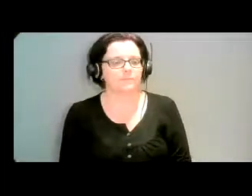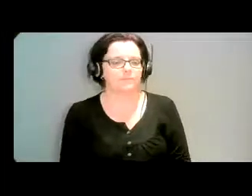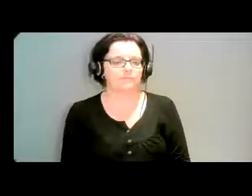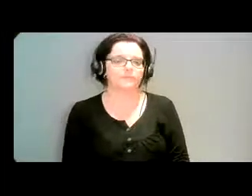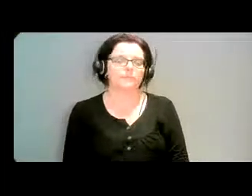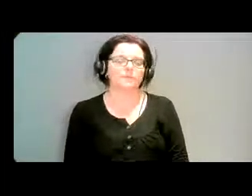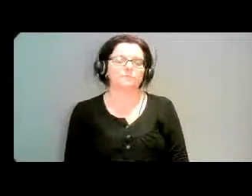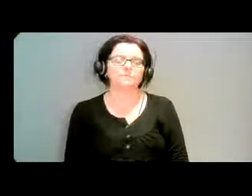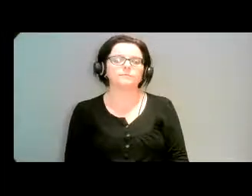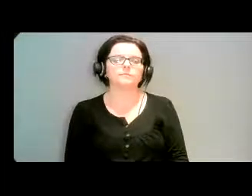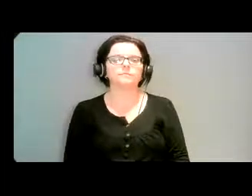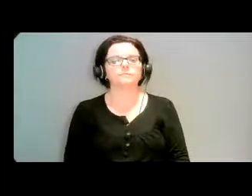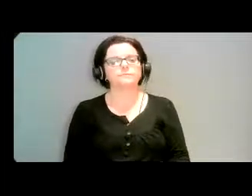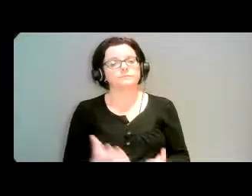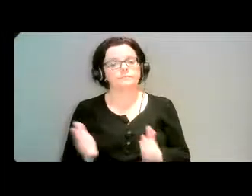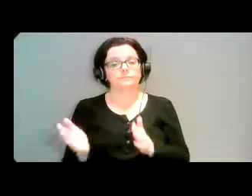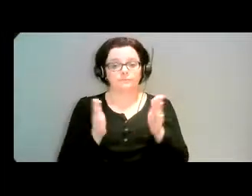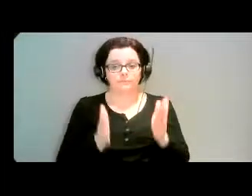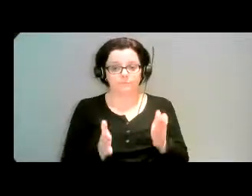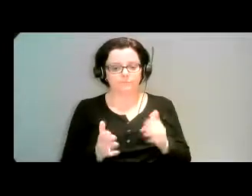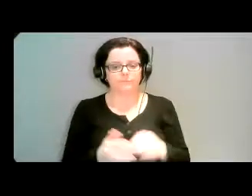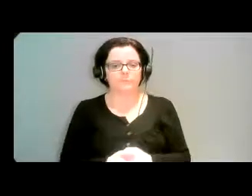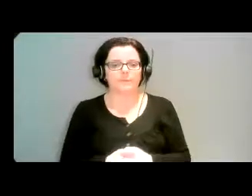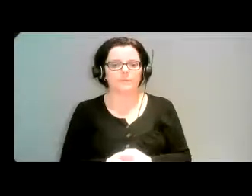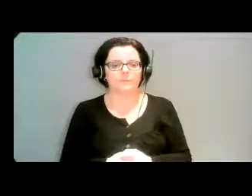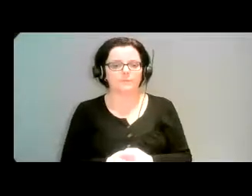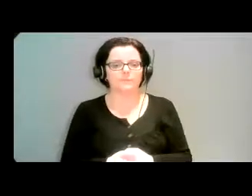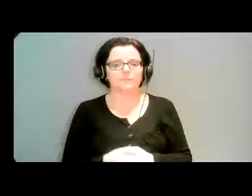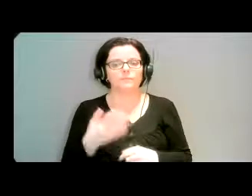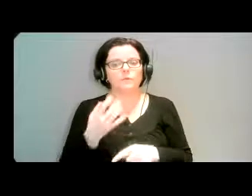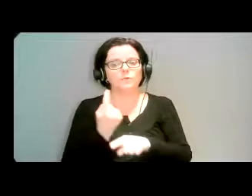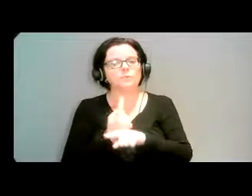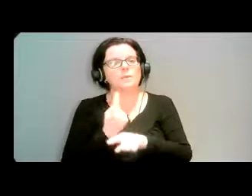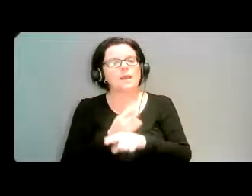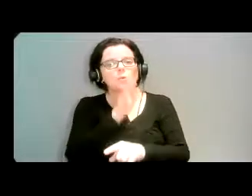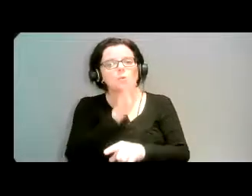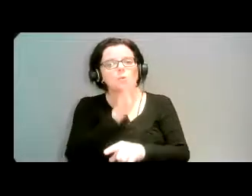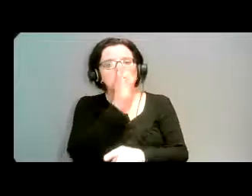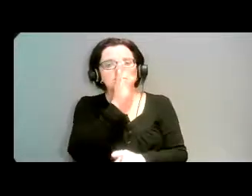Okay, so I want to say a couple of words about direct payments.